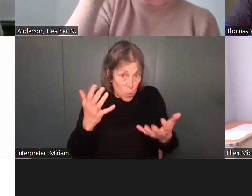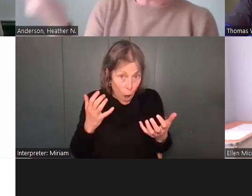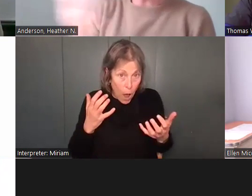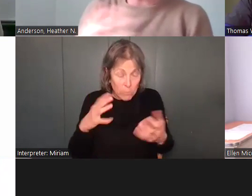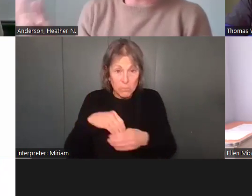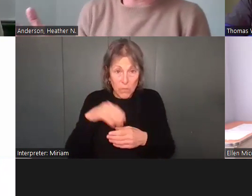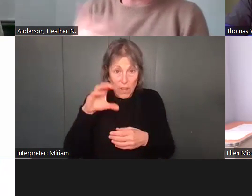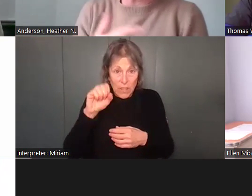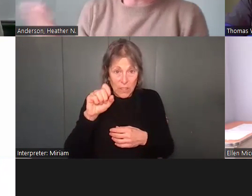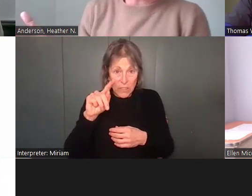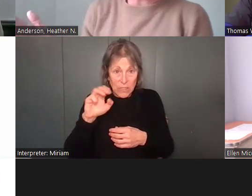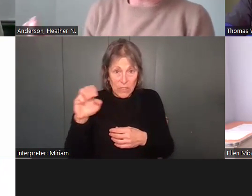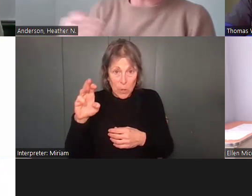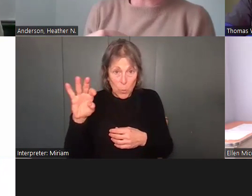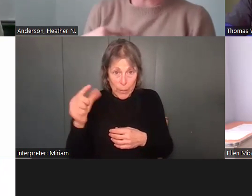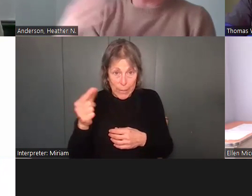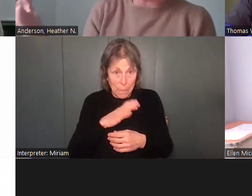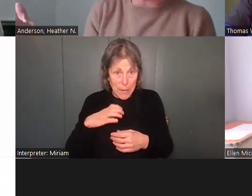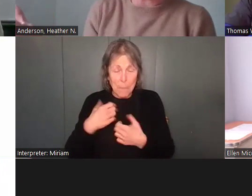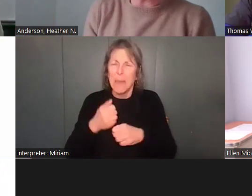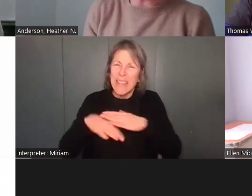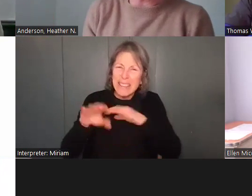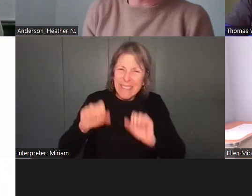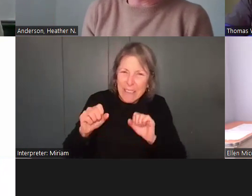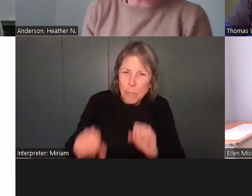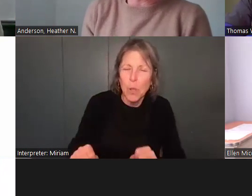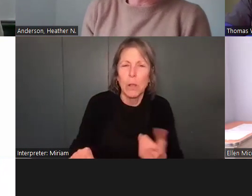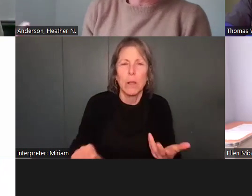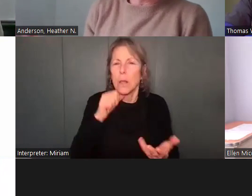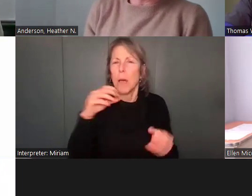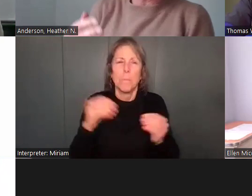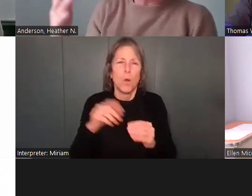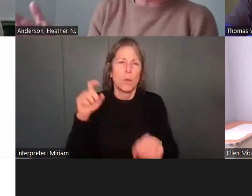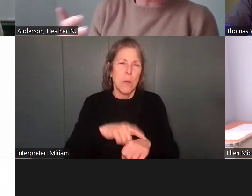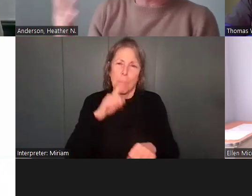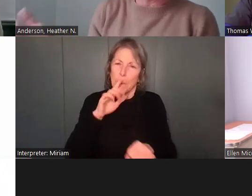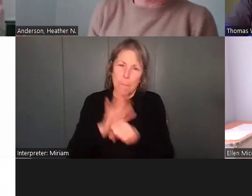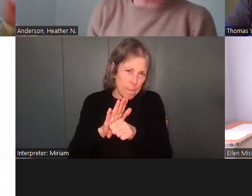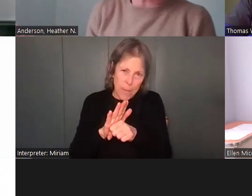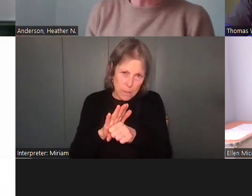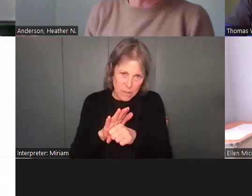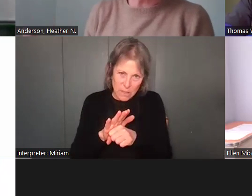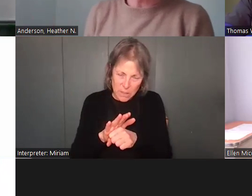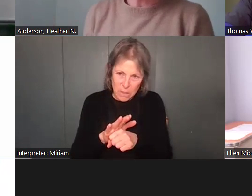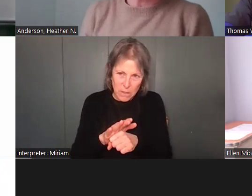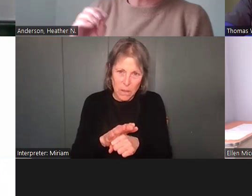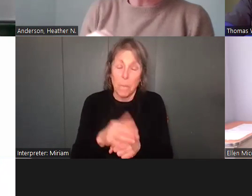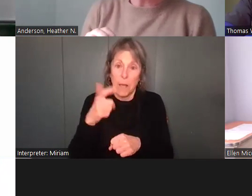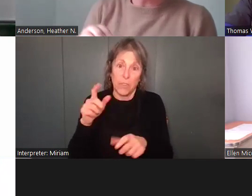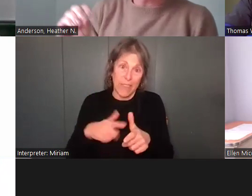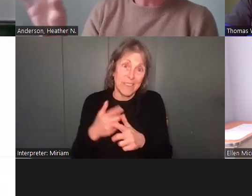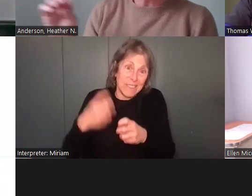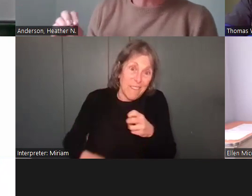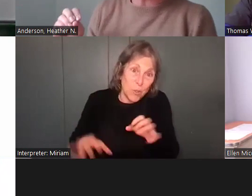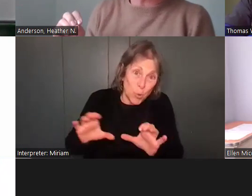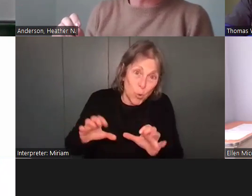to kind of make that accessible and not make it more of a time commitment than would make it hard to do. We're